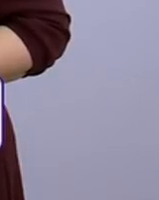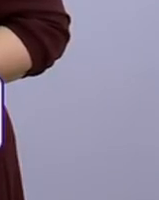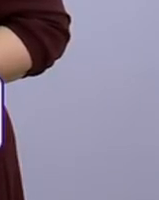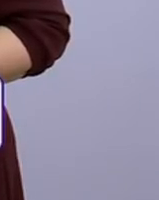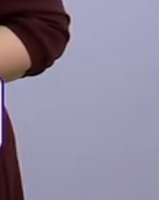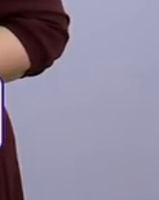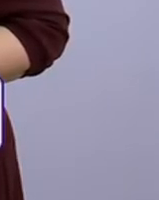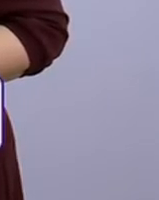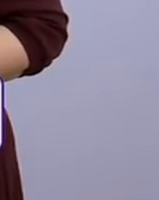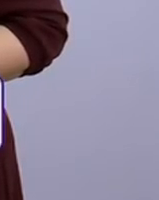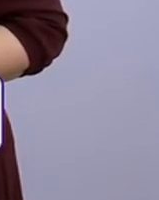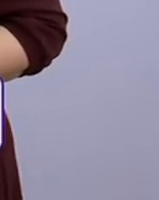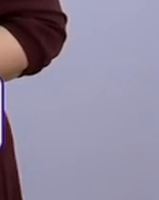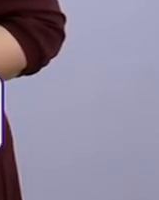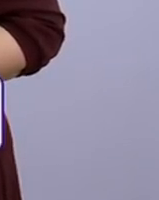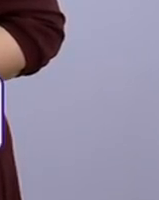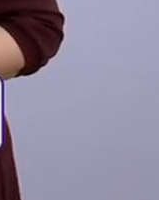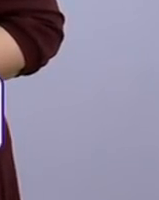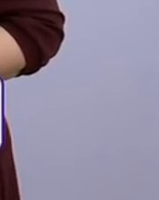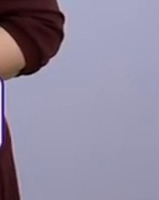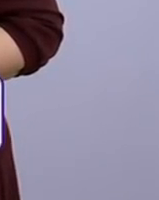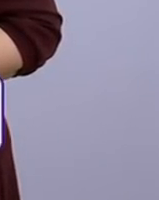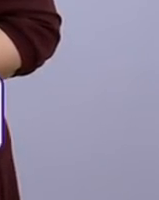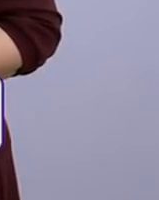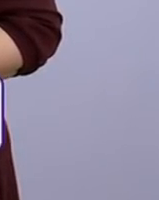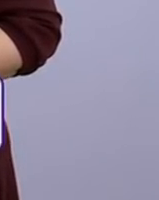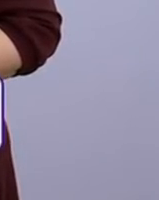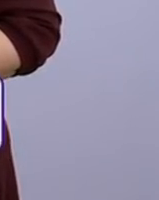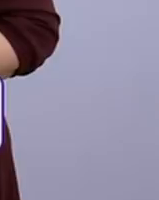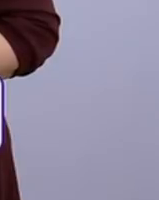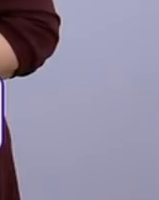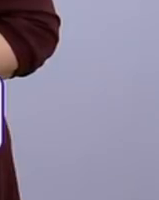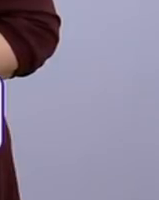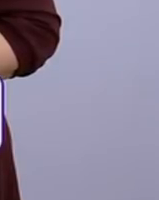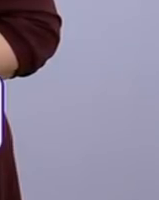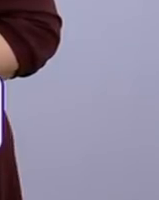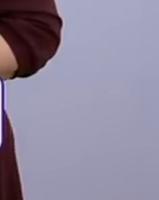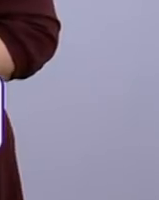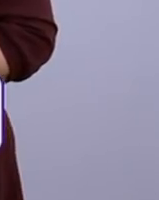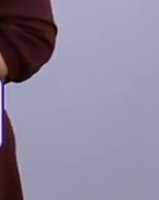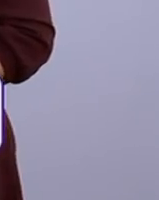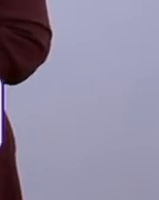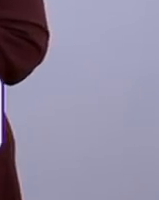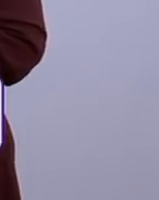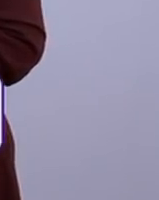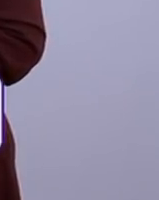do you think? What adjective can we use to describe this feeling?